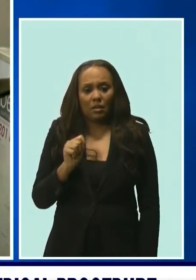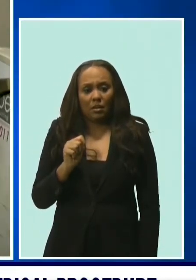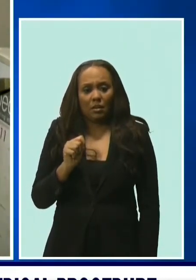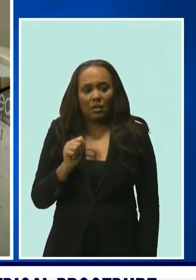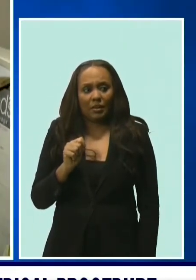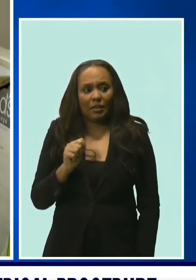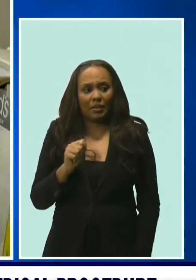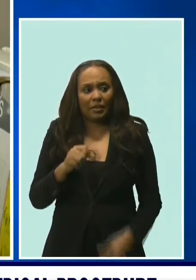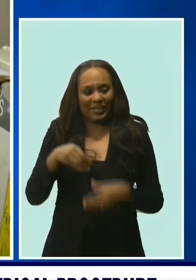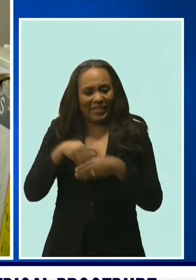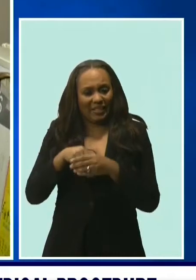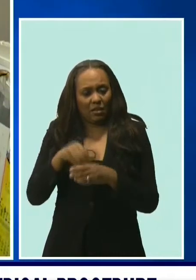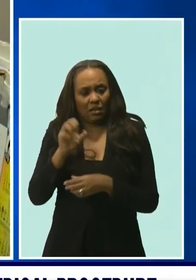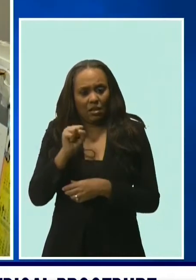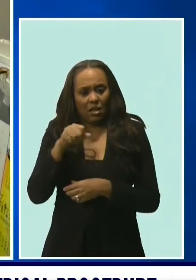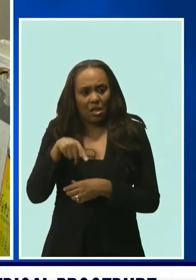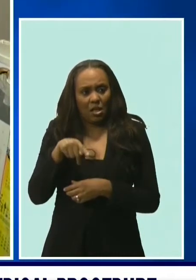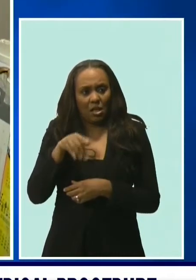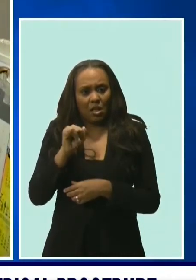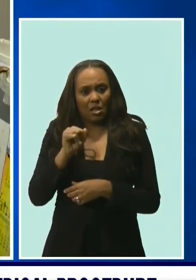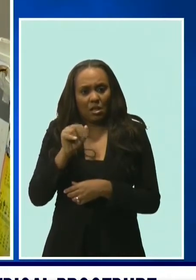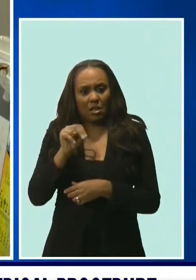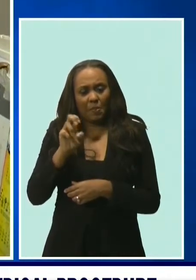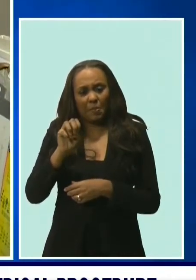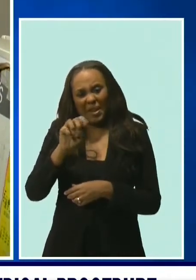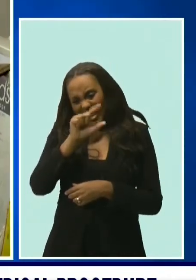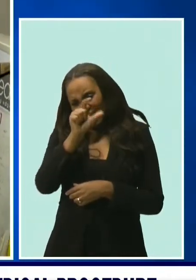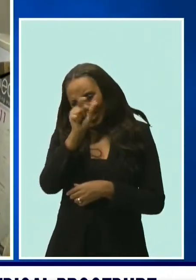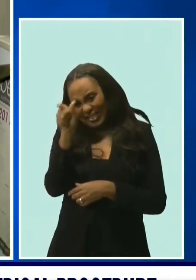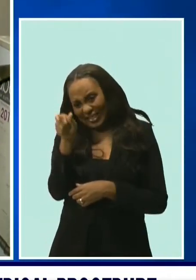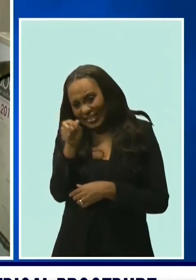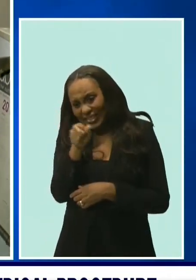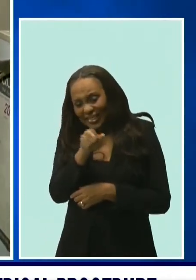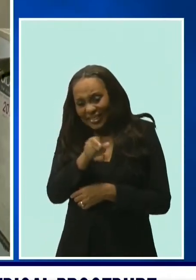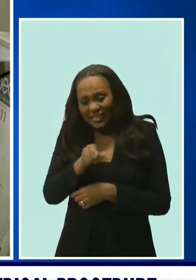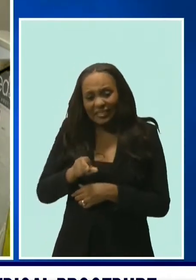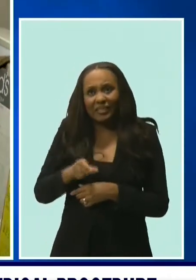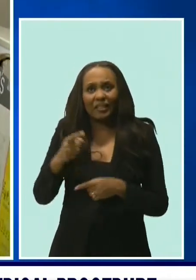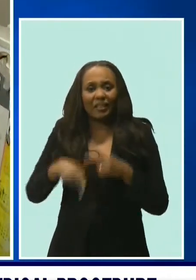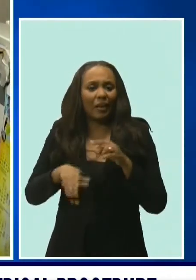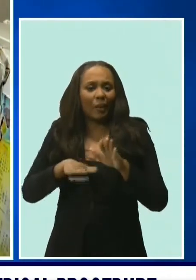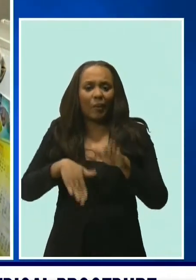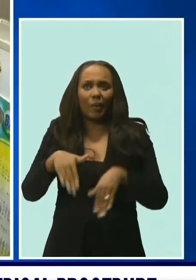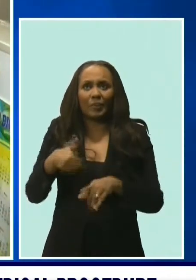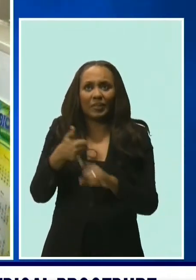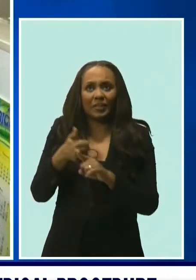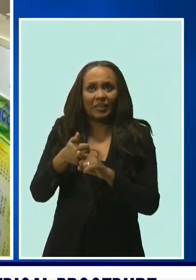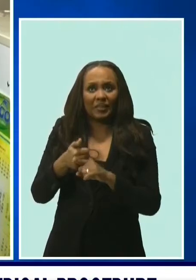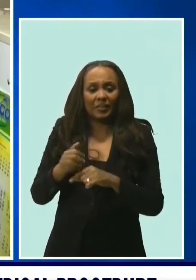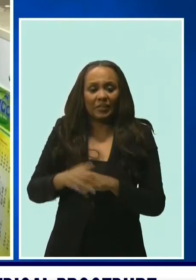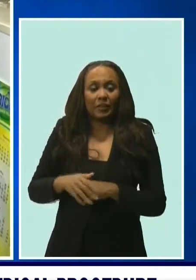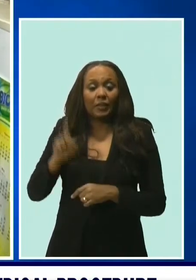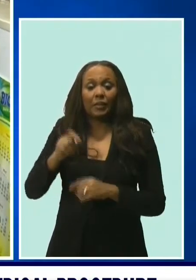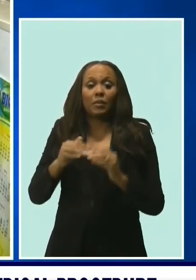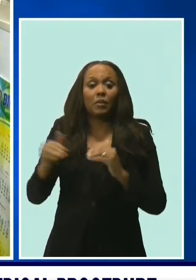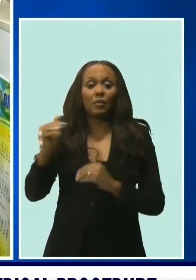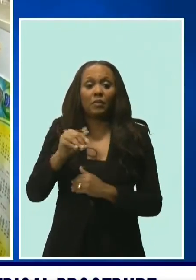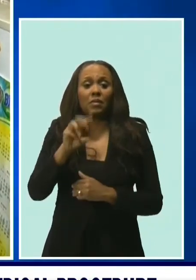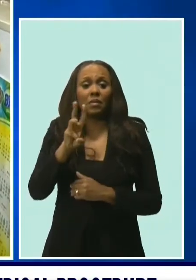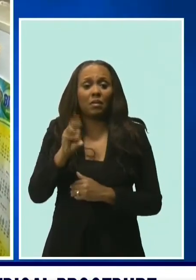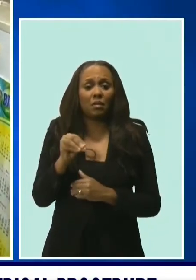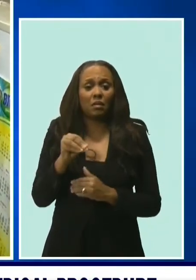helpful and accurate information provided by the Department of Emergency Management during the hurricane season. Tonight, we look at risk